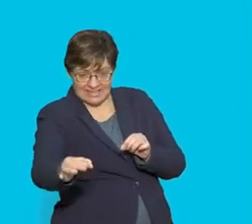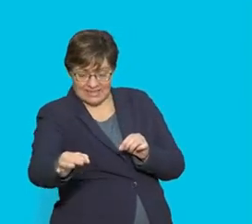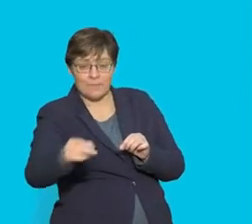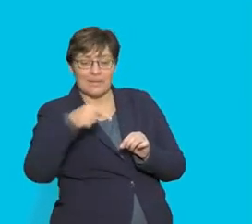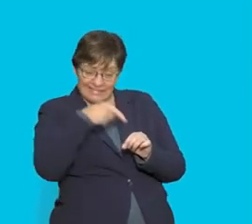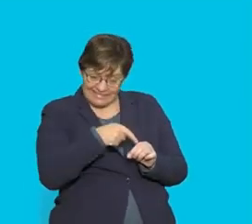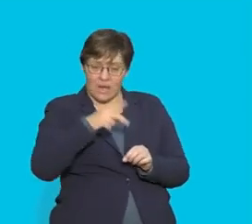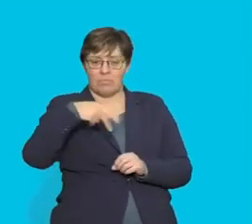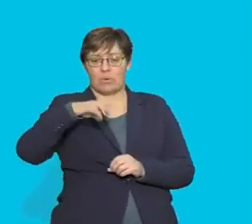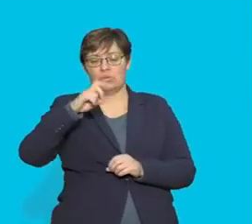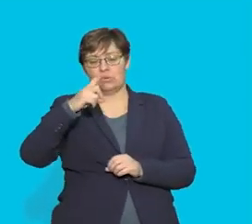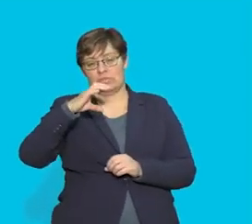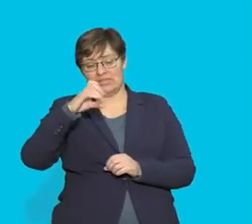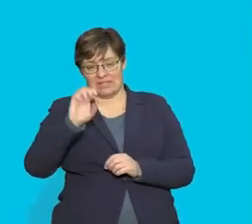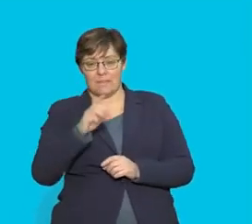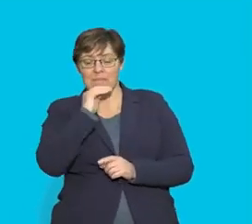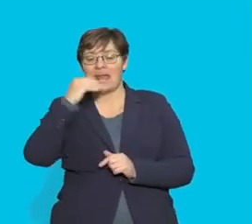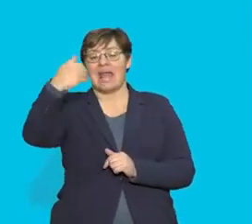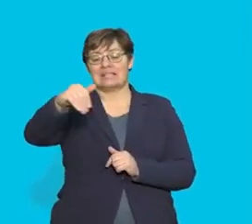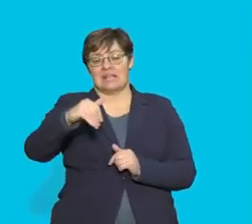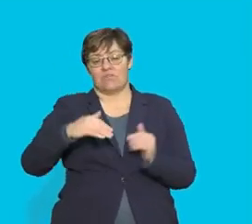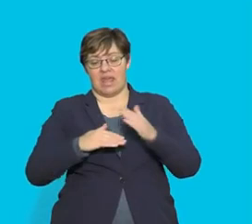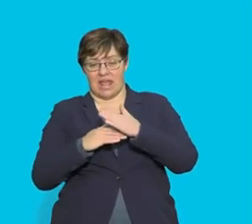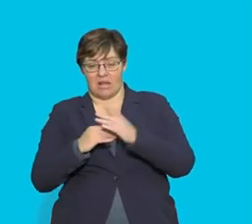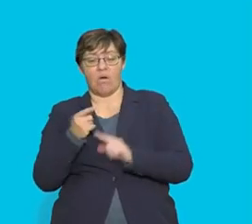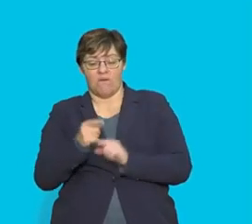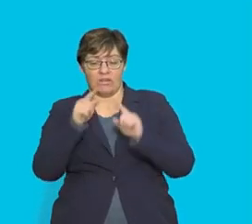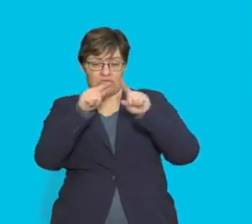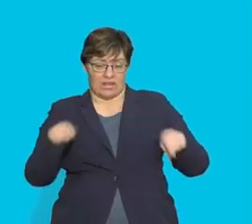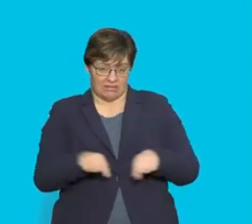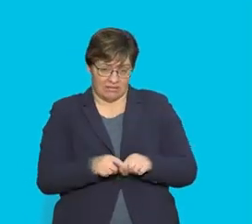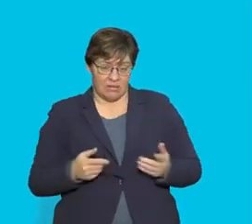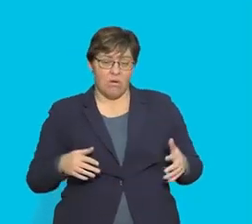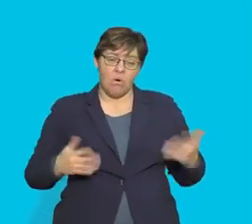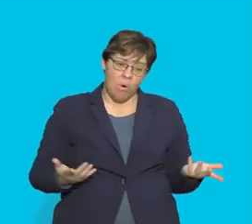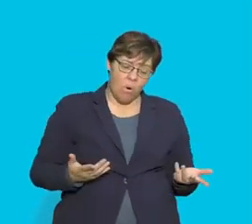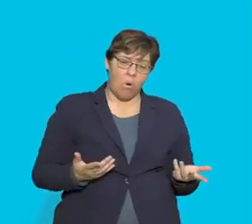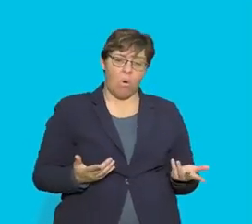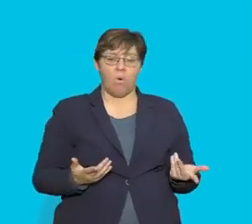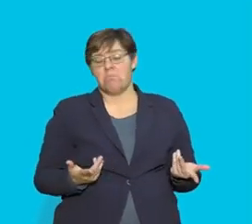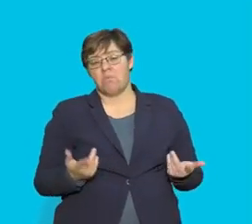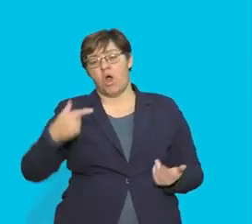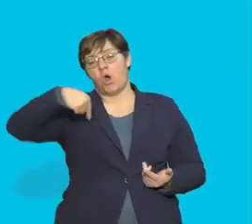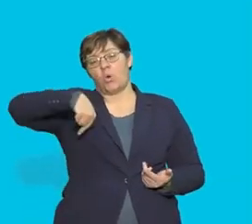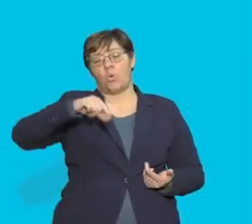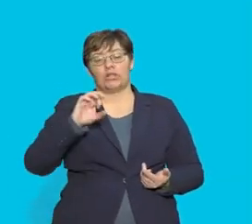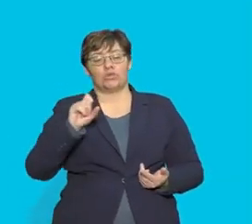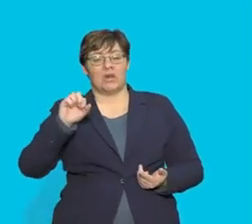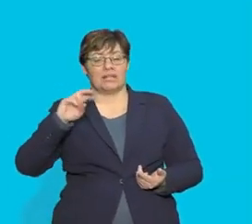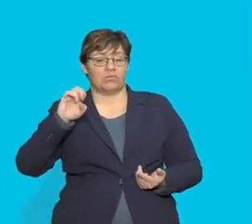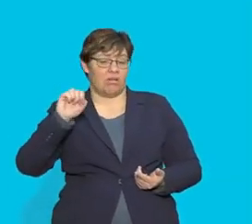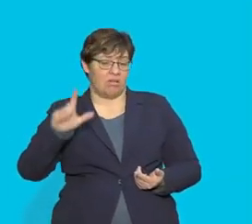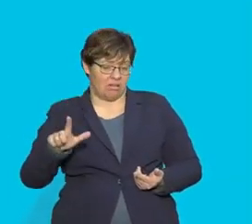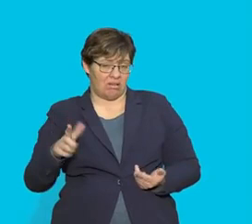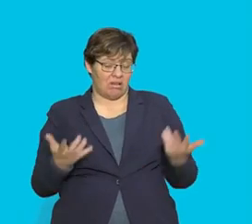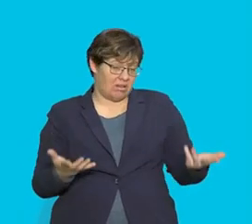In order for us to talk about an exterior angle of a triangle or even of a quadrilateral, which we're going to